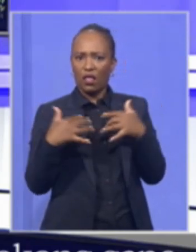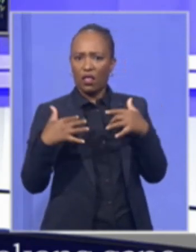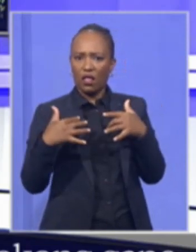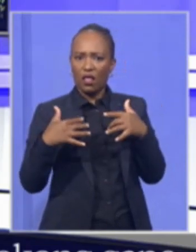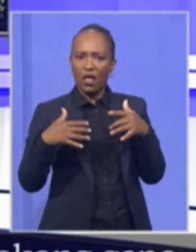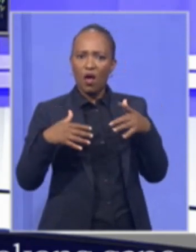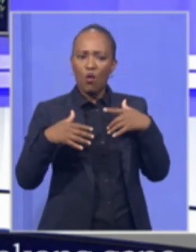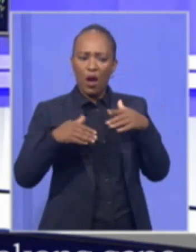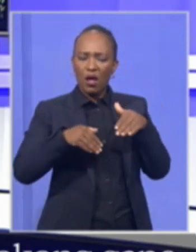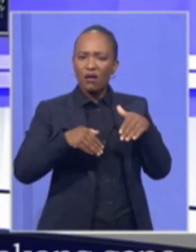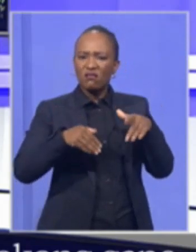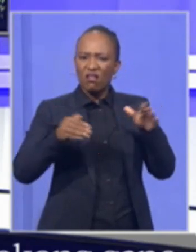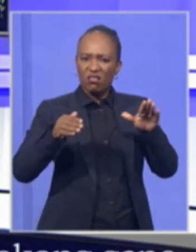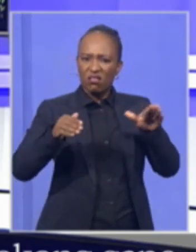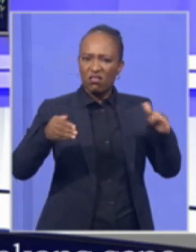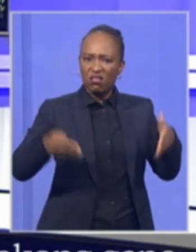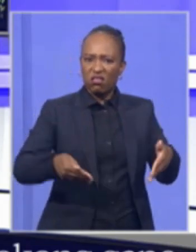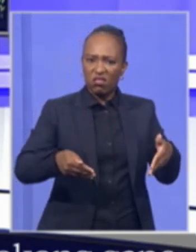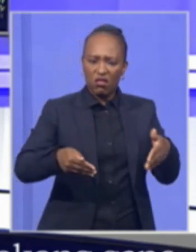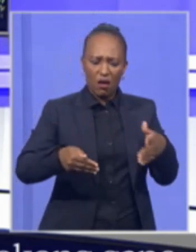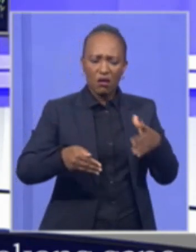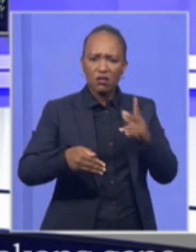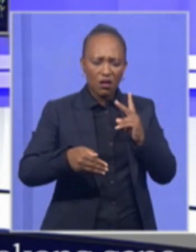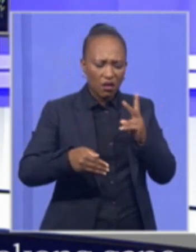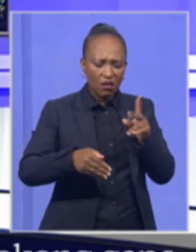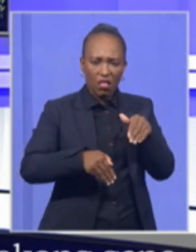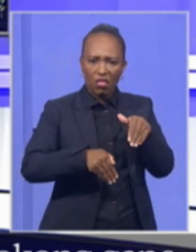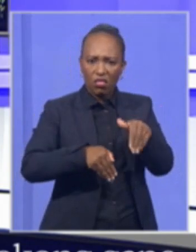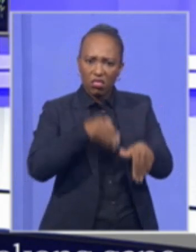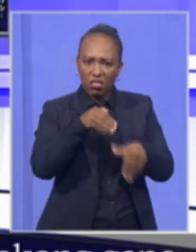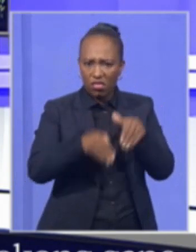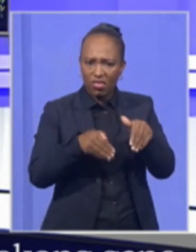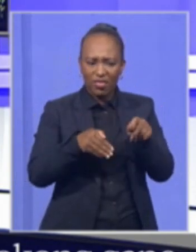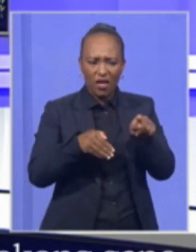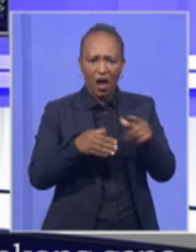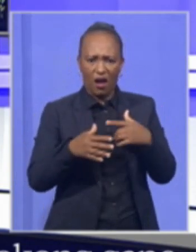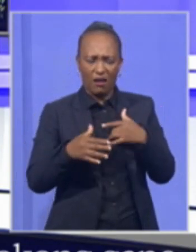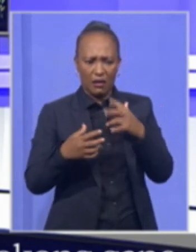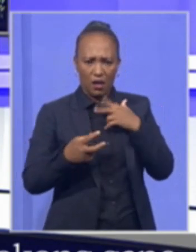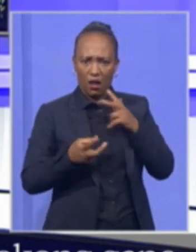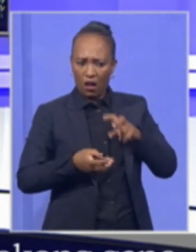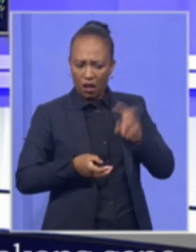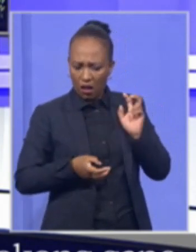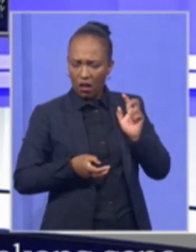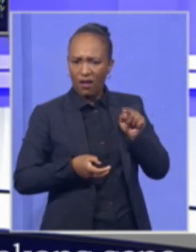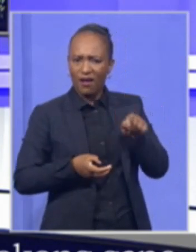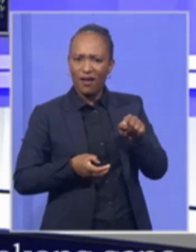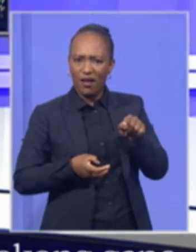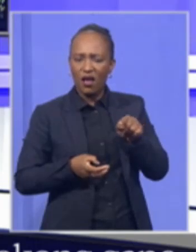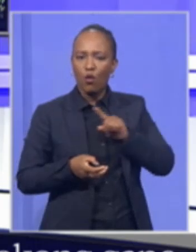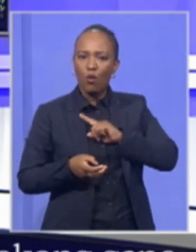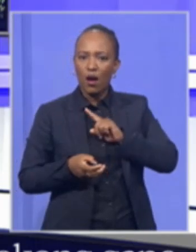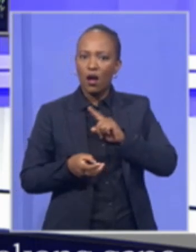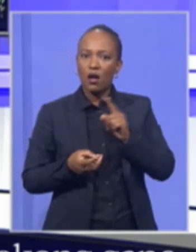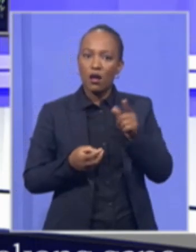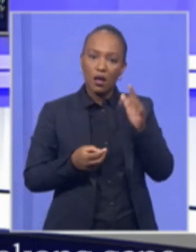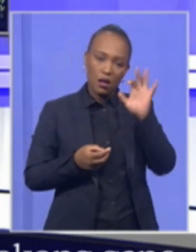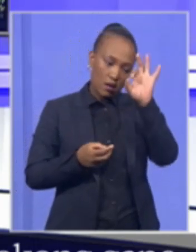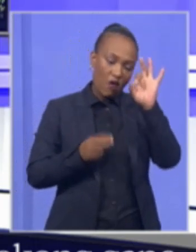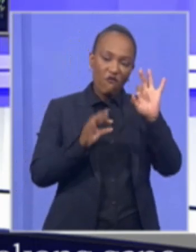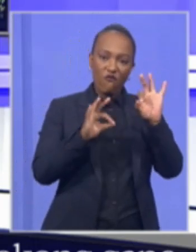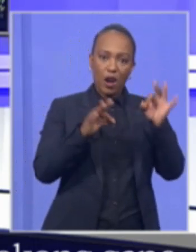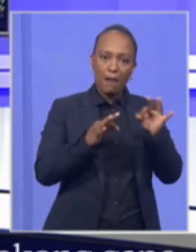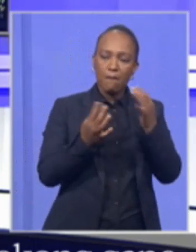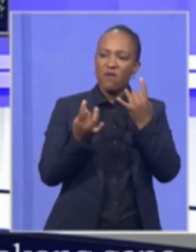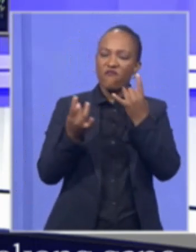a na le mekoti. Foramo ya setšhaba ya maphodisa e tsebišitšwe ke badudi ba selegae gore ba bone mabitla ao a botšwego.